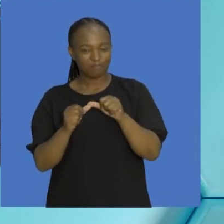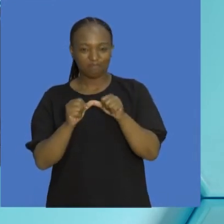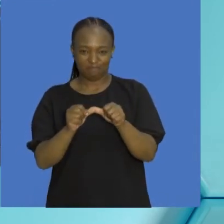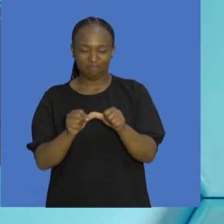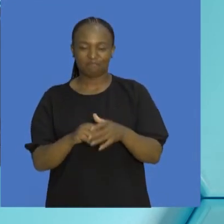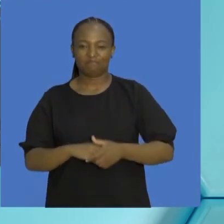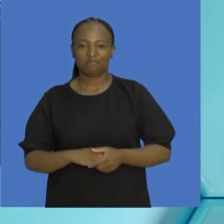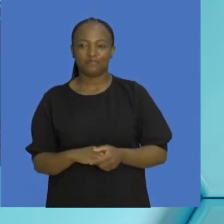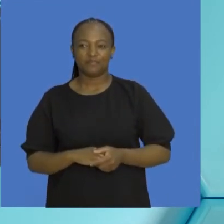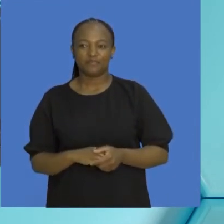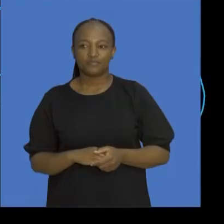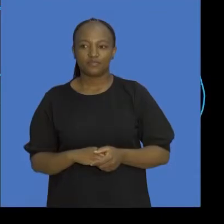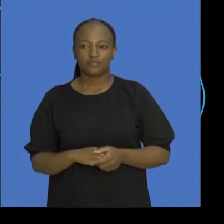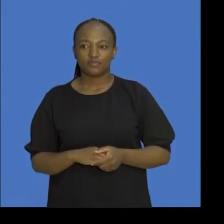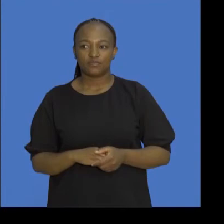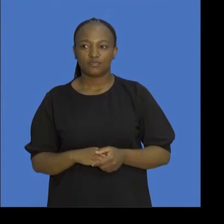this.